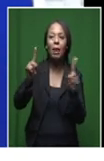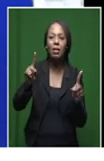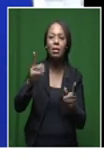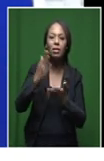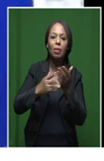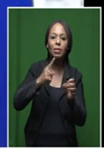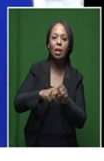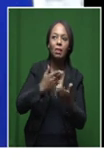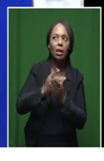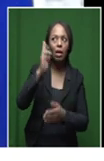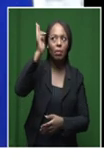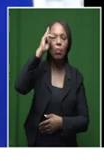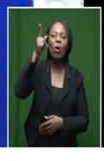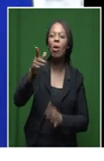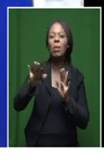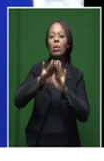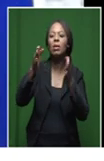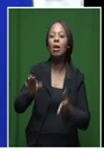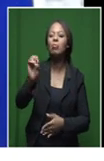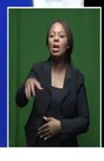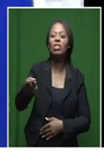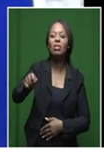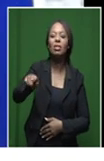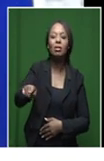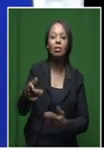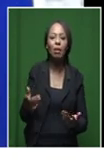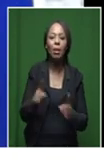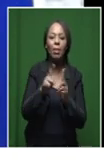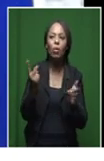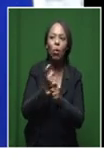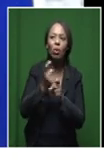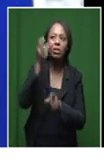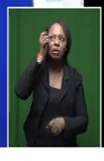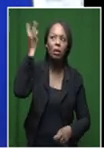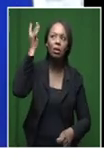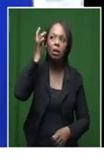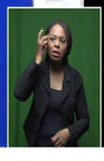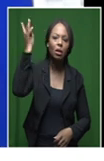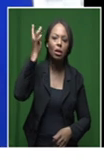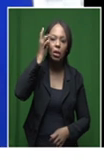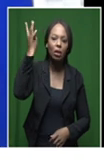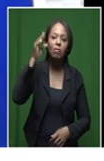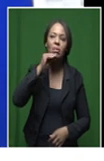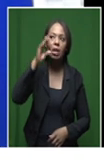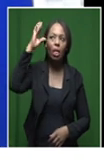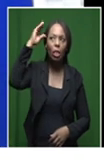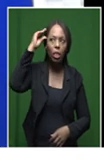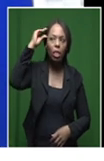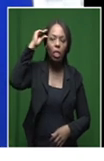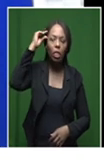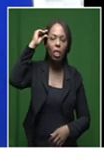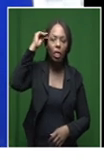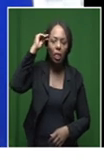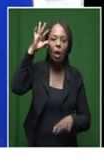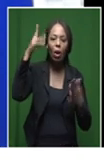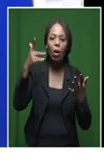of the freezer or whatever the case may be. But when you can't remember, and if it's impairing your function, so you're missing appointments, or you